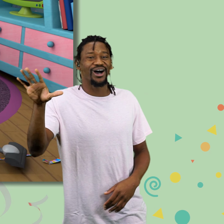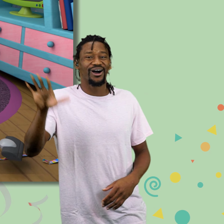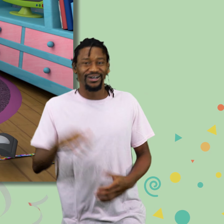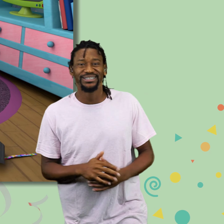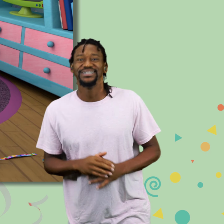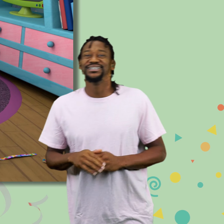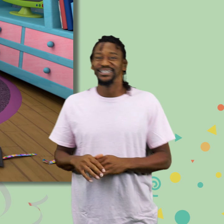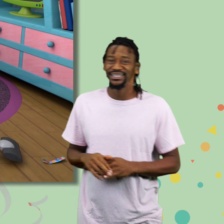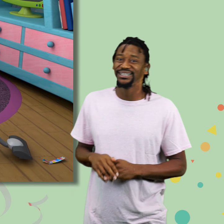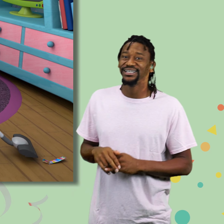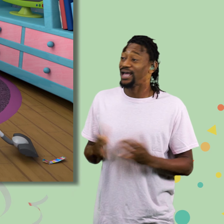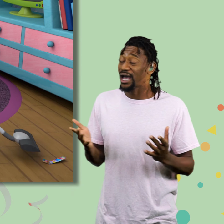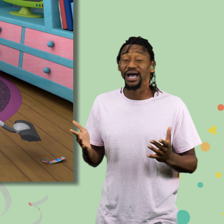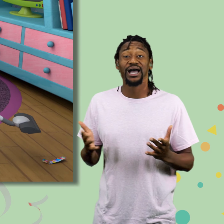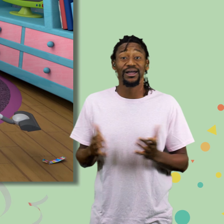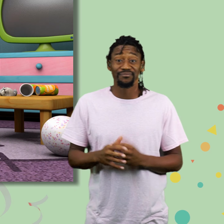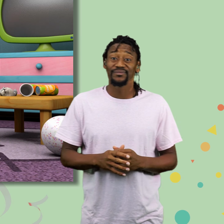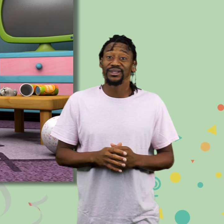it goes